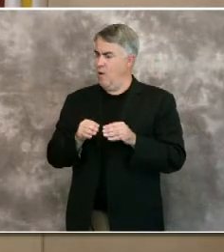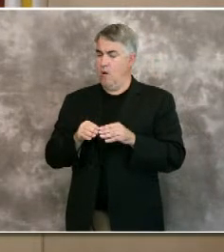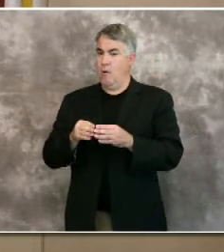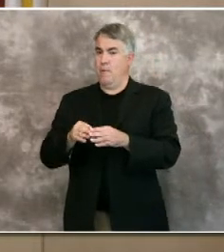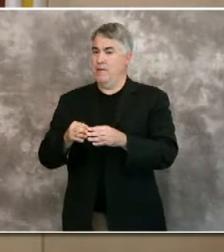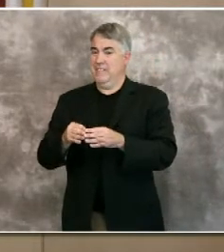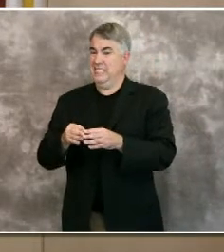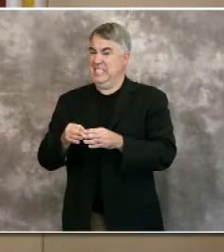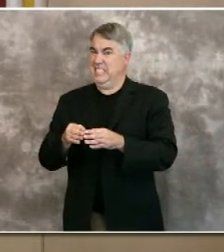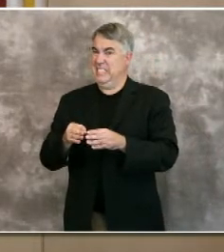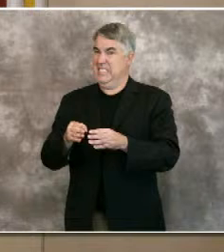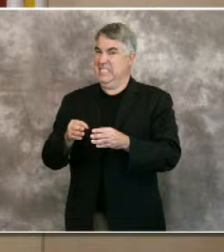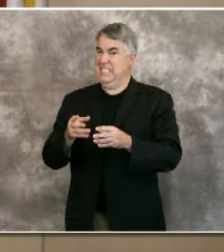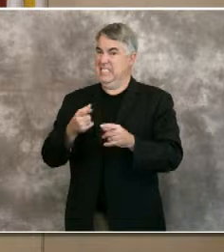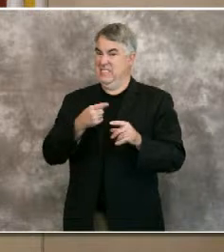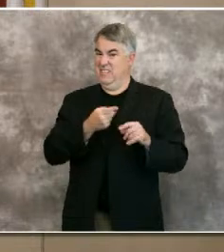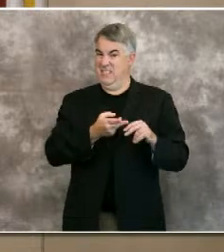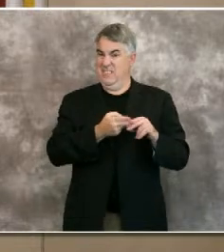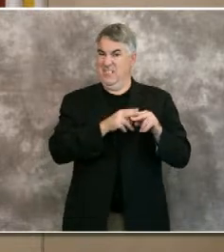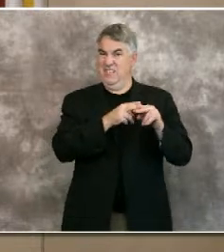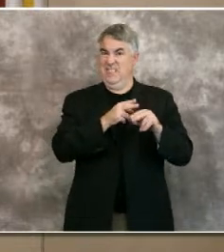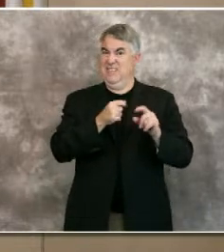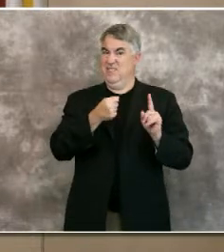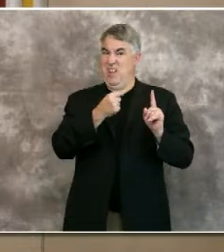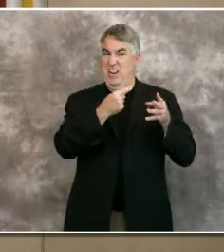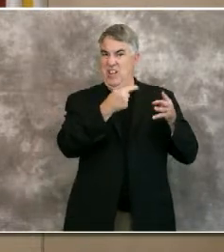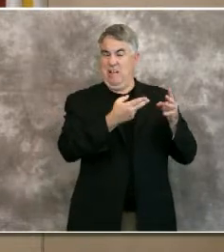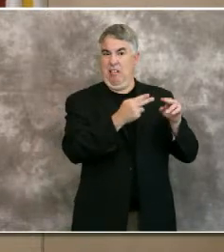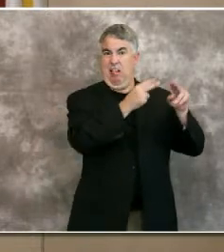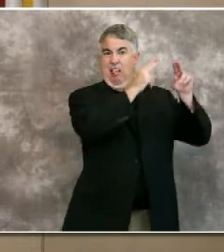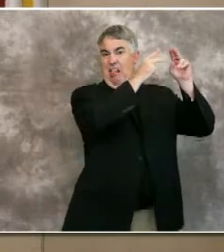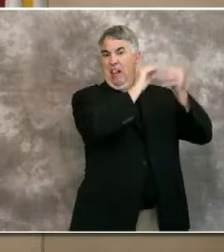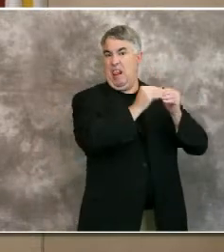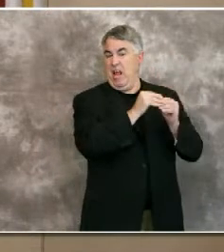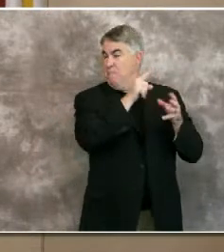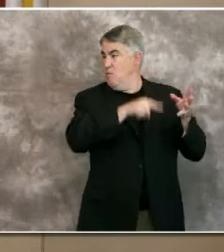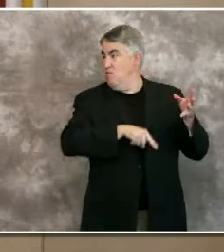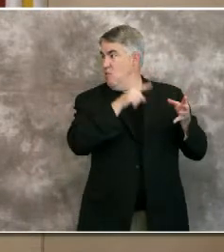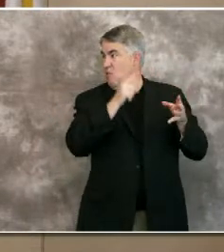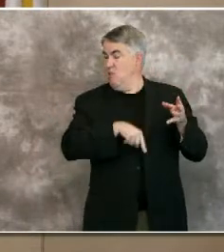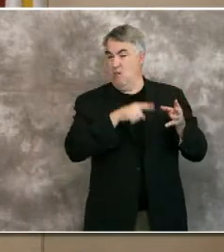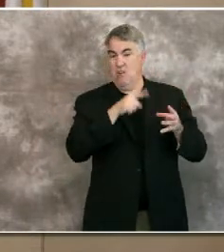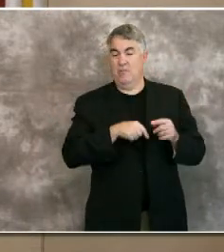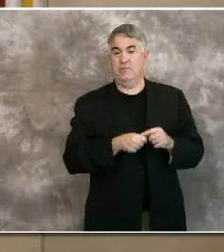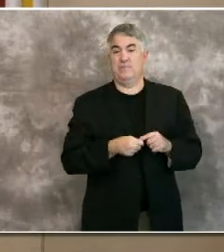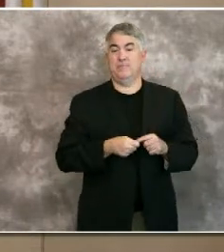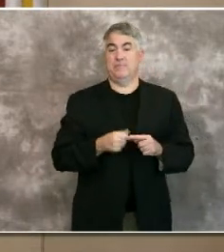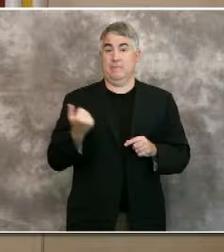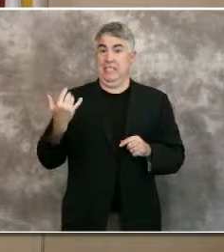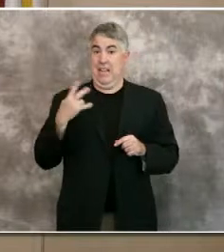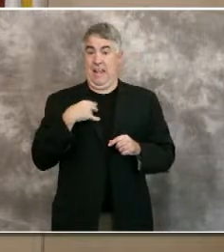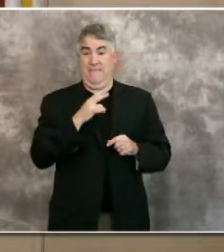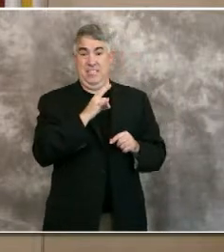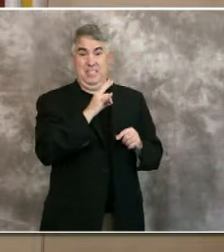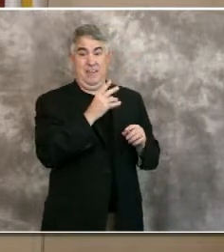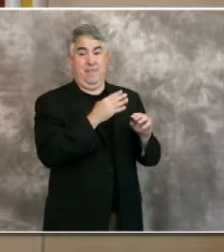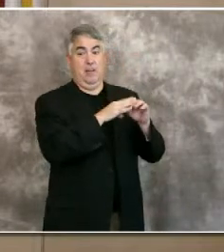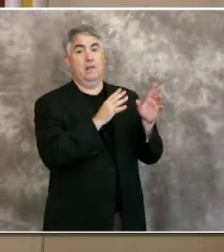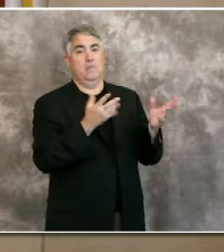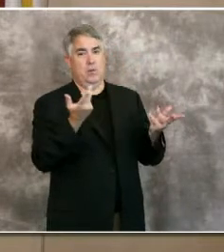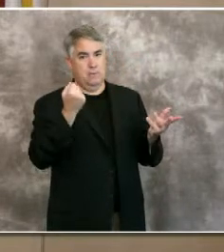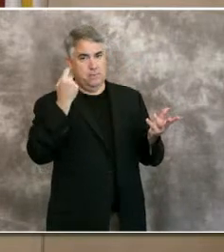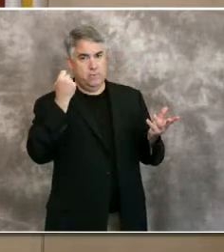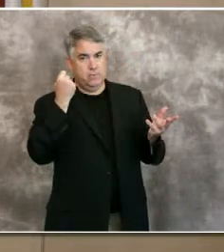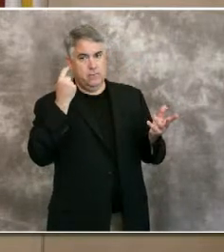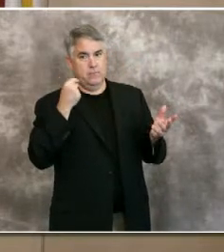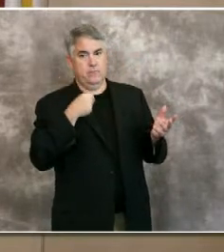continuing increasing trigger thresholds, and how do you weigh or calculate those decisions? Very early on, when we talked about the attestation and the triggers,